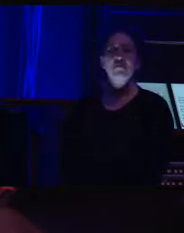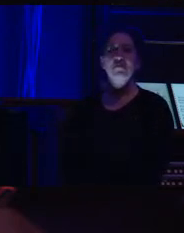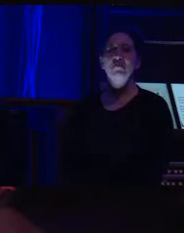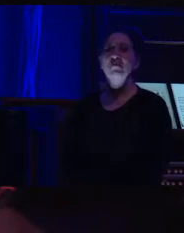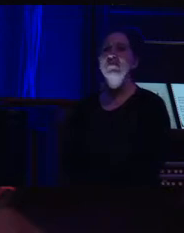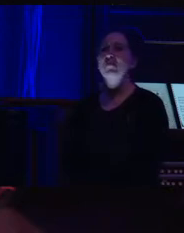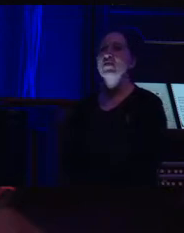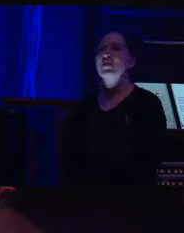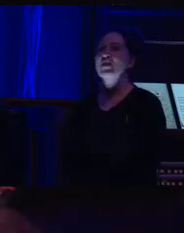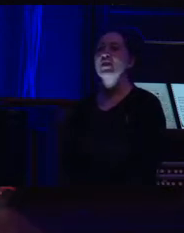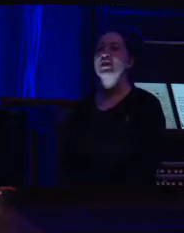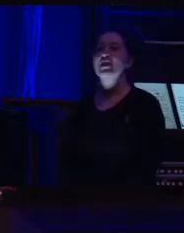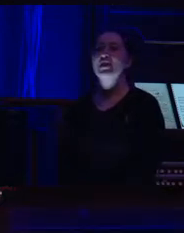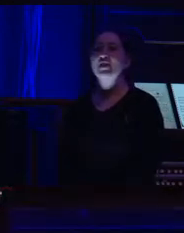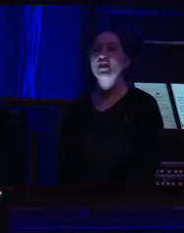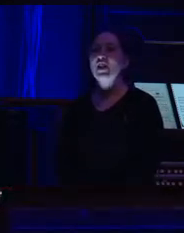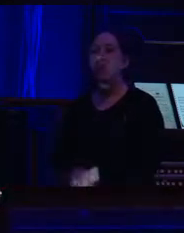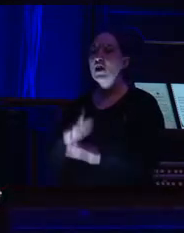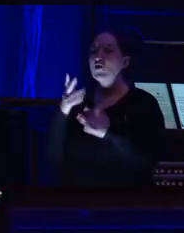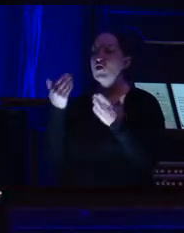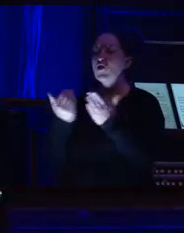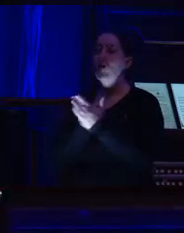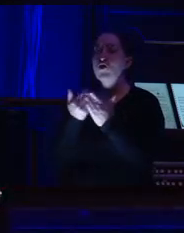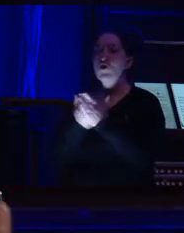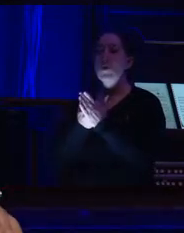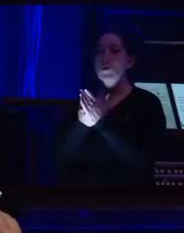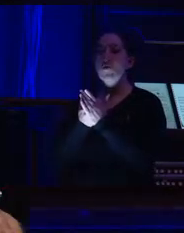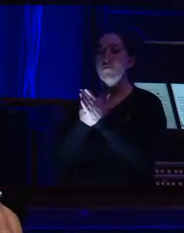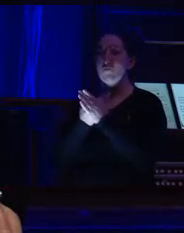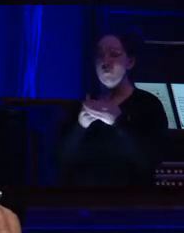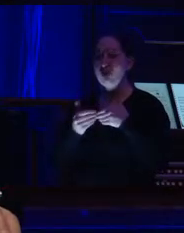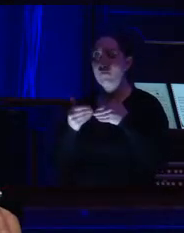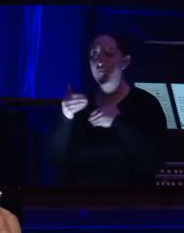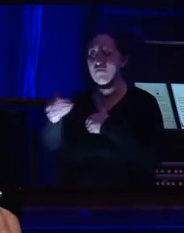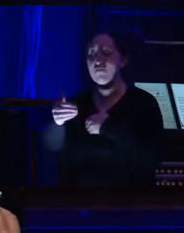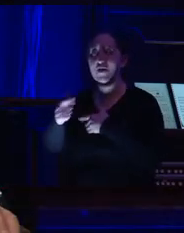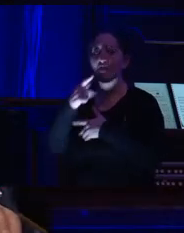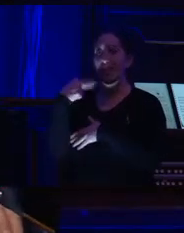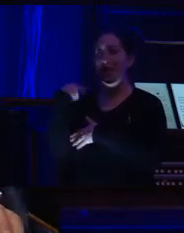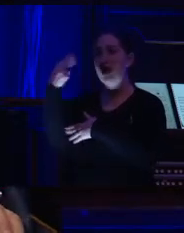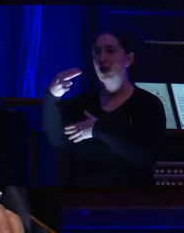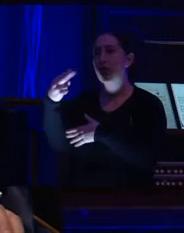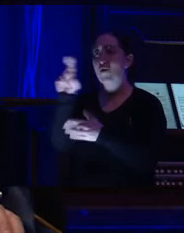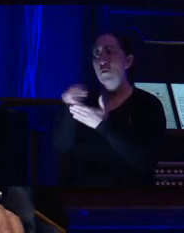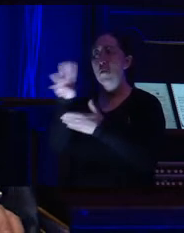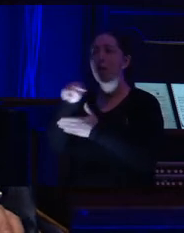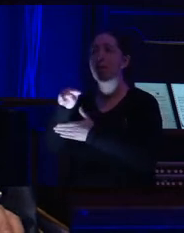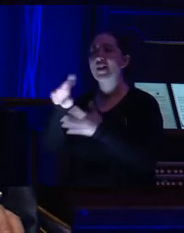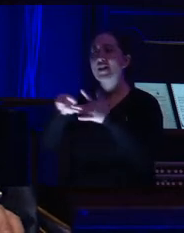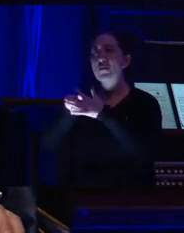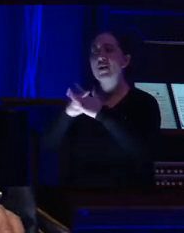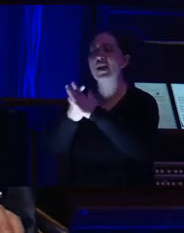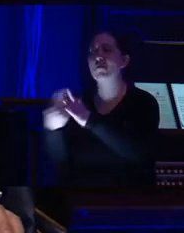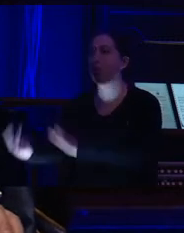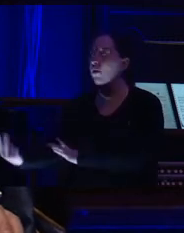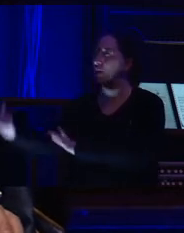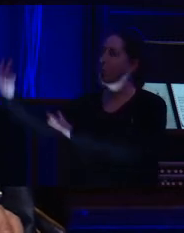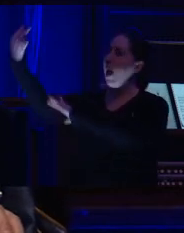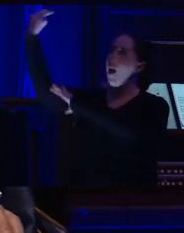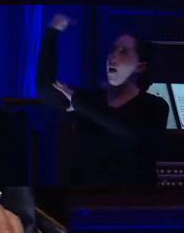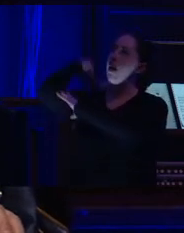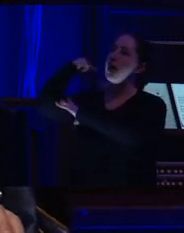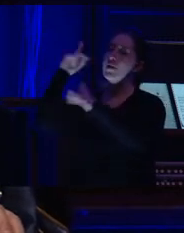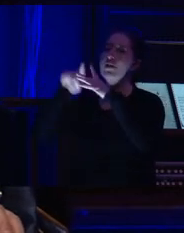As we open this new chapter in the history of University of Michigan, let us begin by looking back to our beginnings.